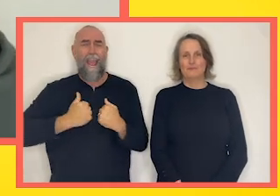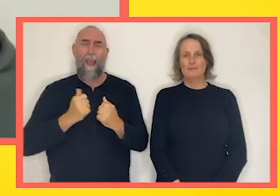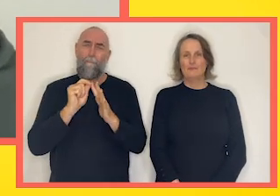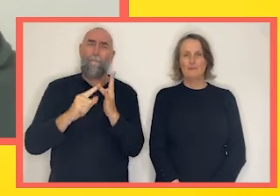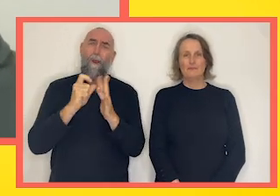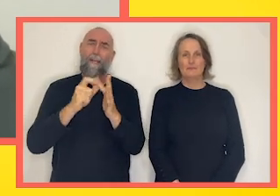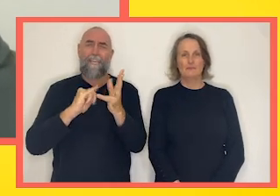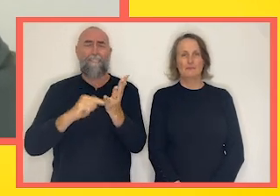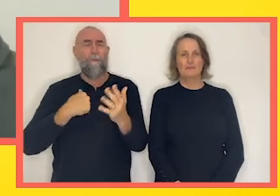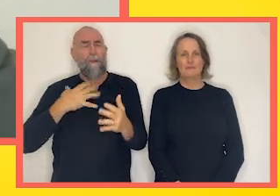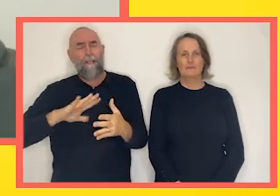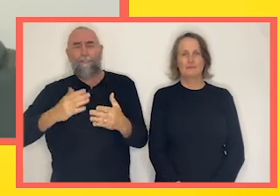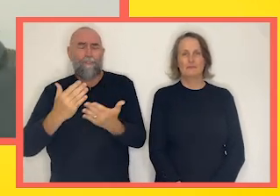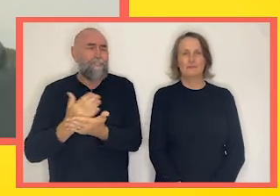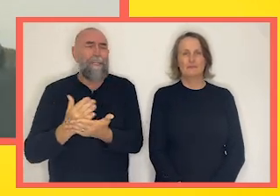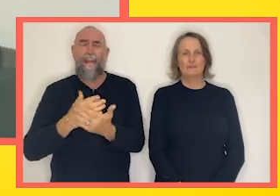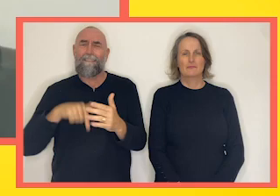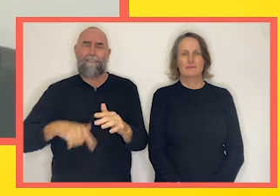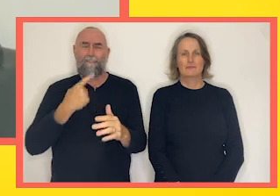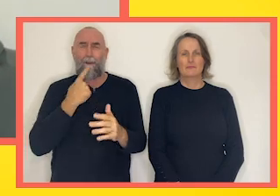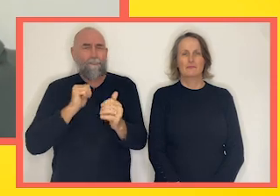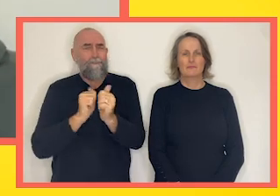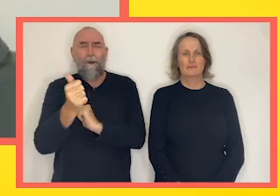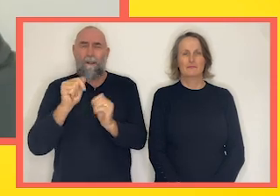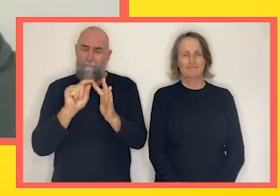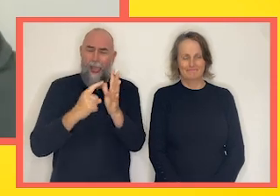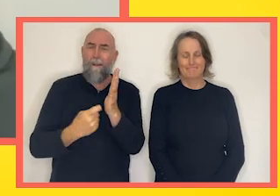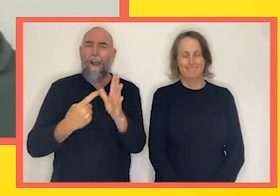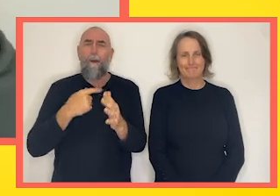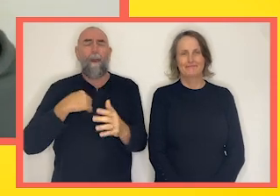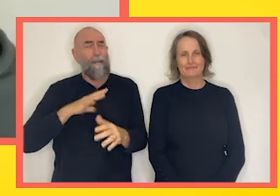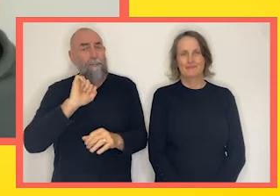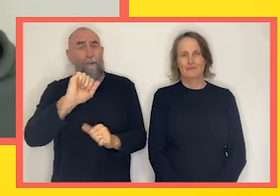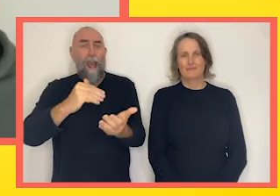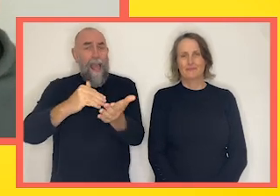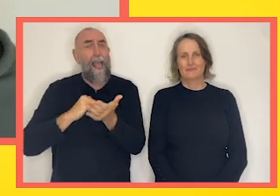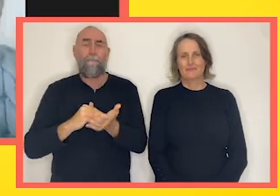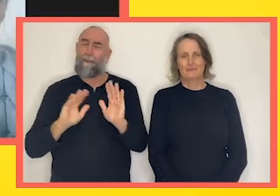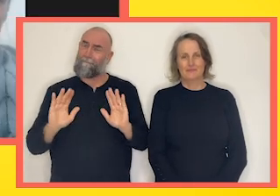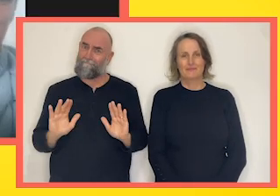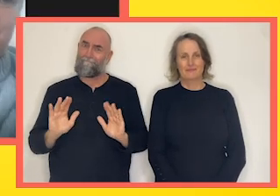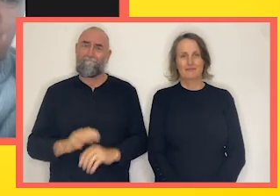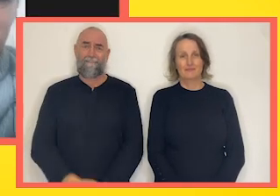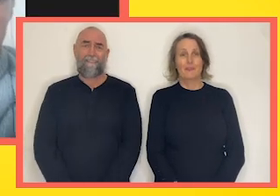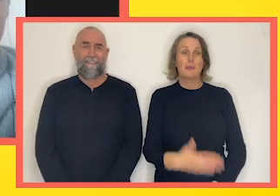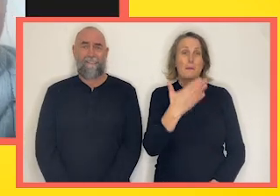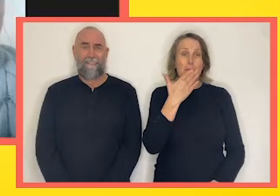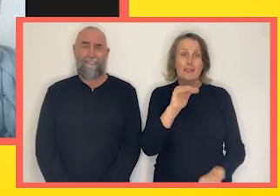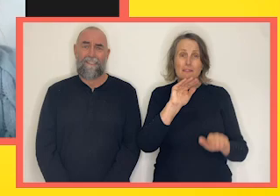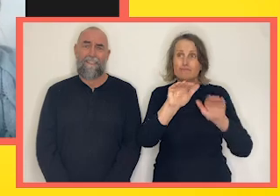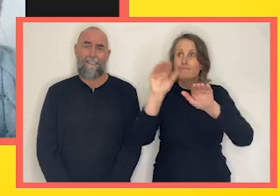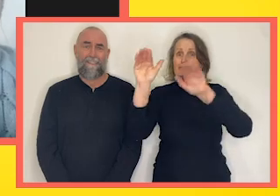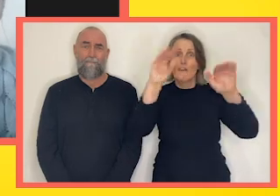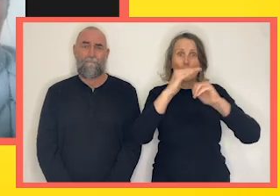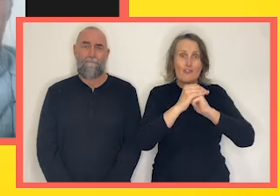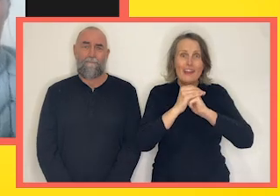parasport, and we want to share how amazing it is with the rest of the world, but we need your help to do that. We need you all to tell your mates about